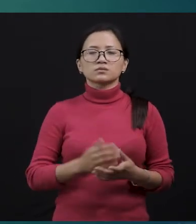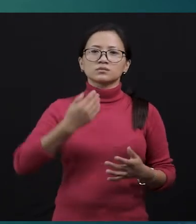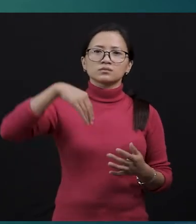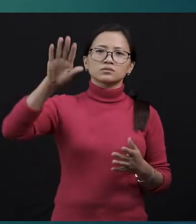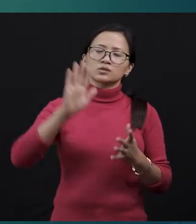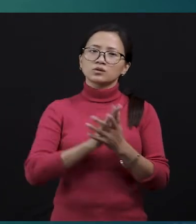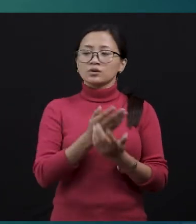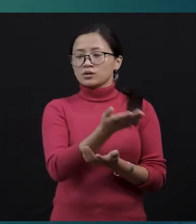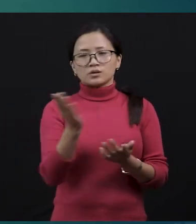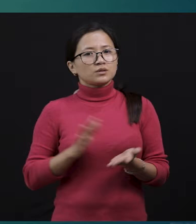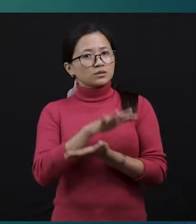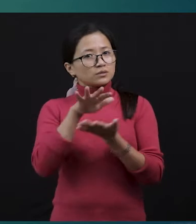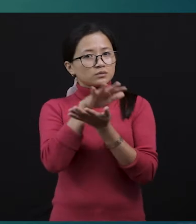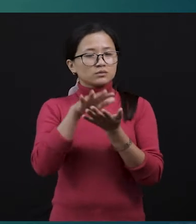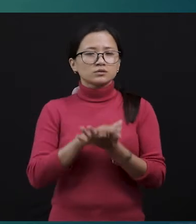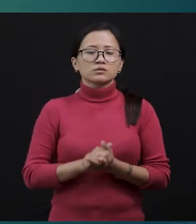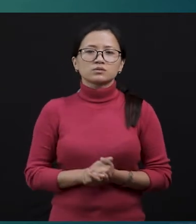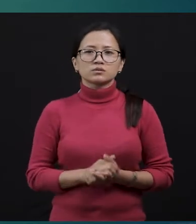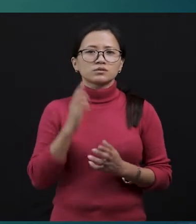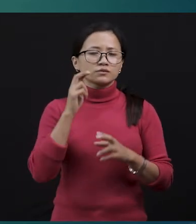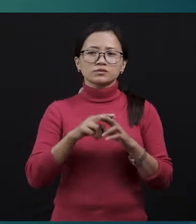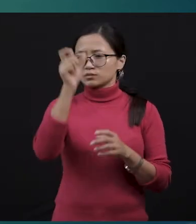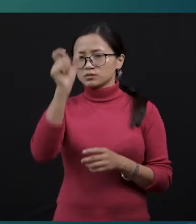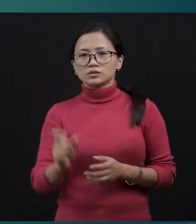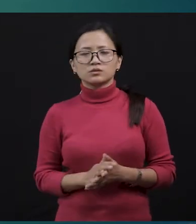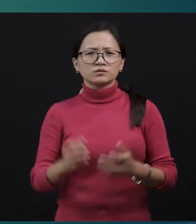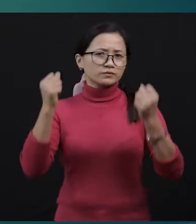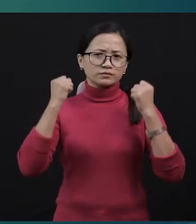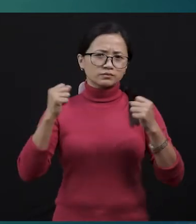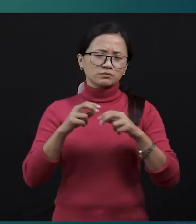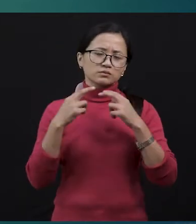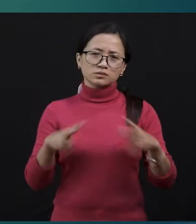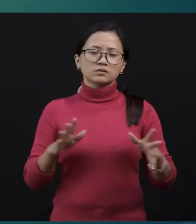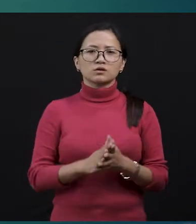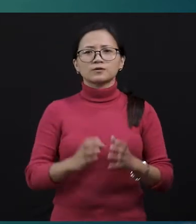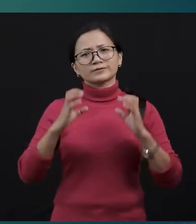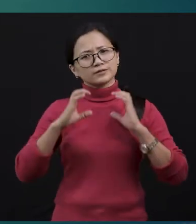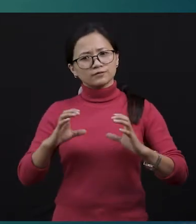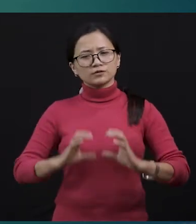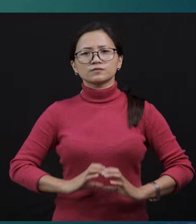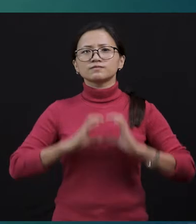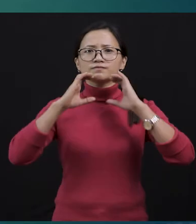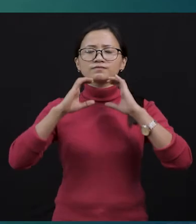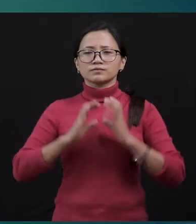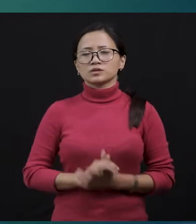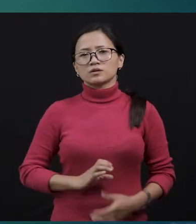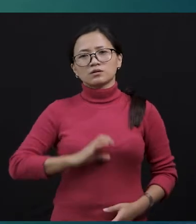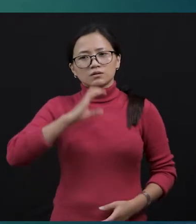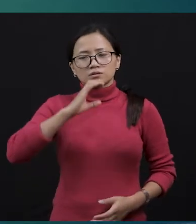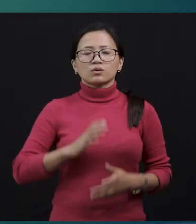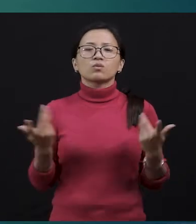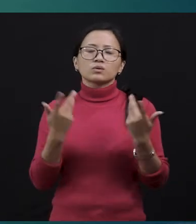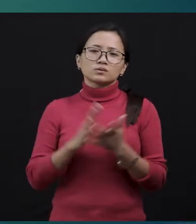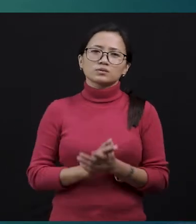were in space. If it was a person who is not very strong or very confident, they will lose their heart. They would just be